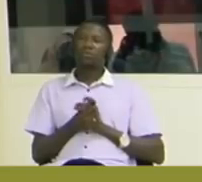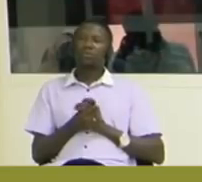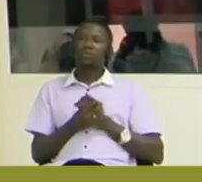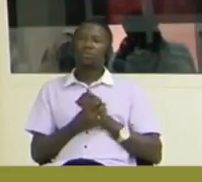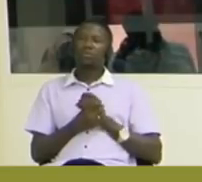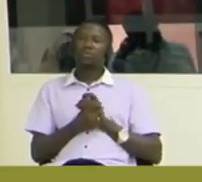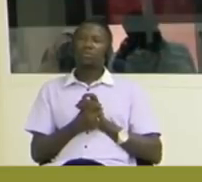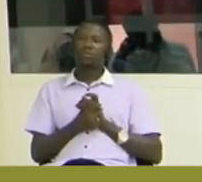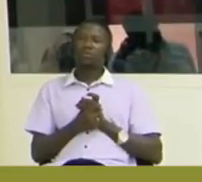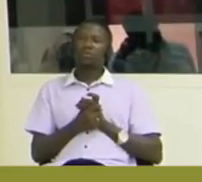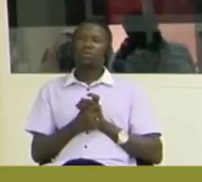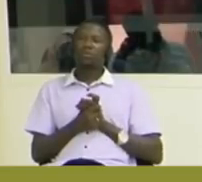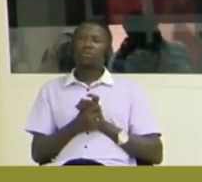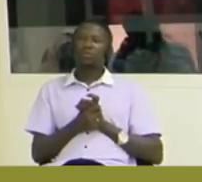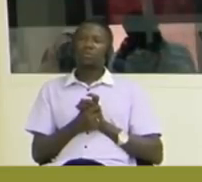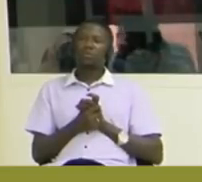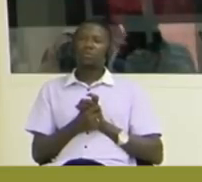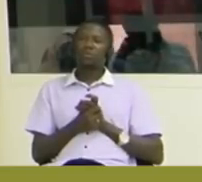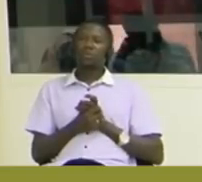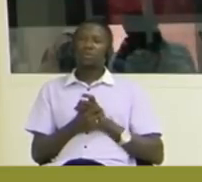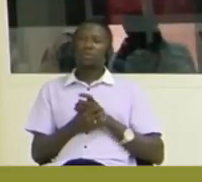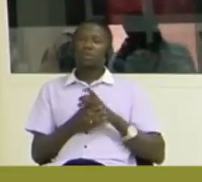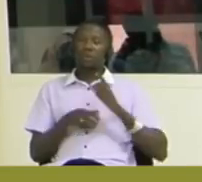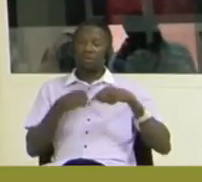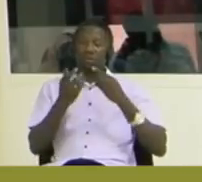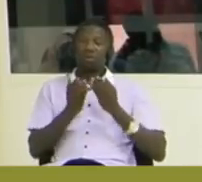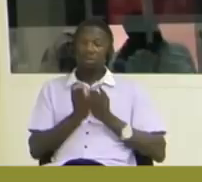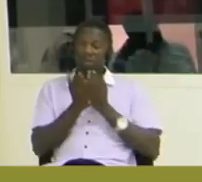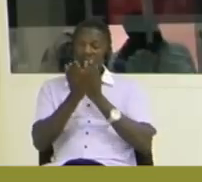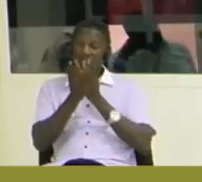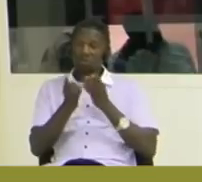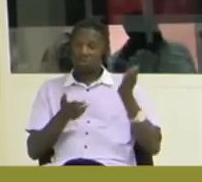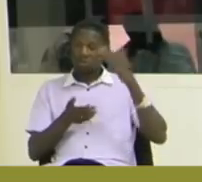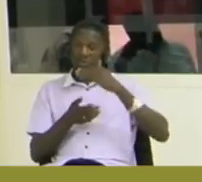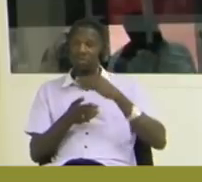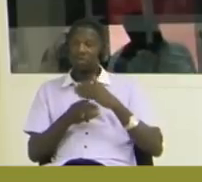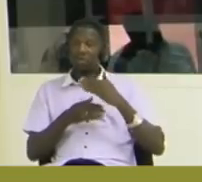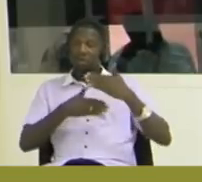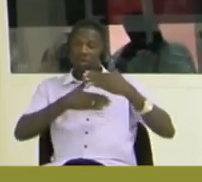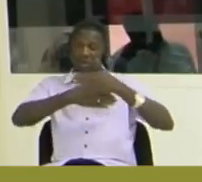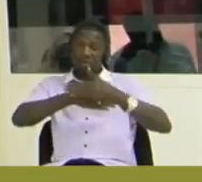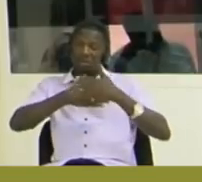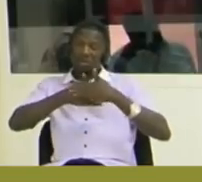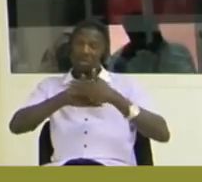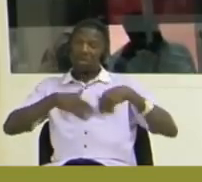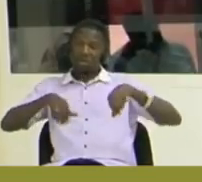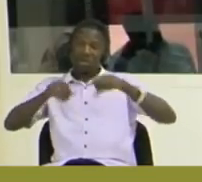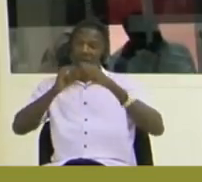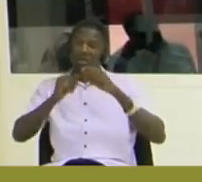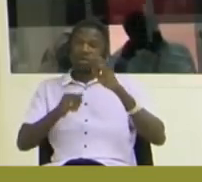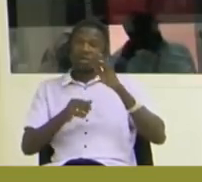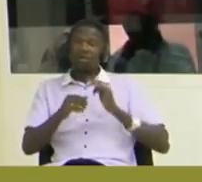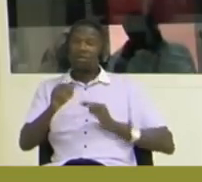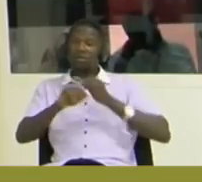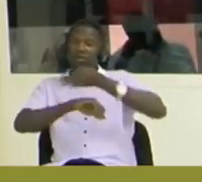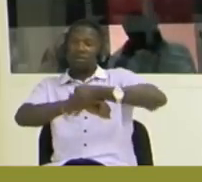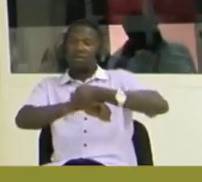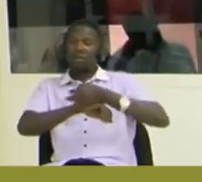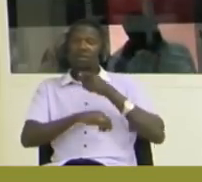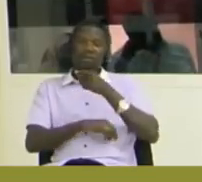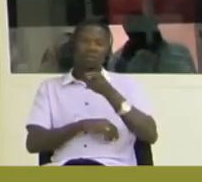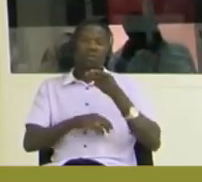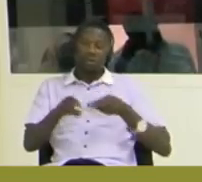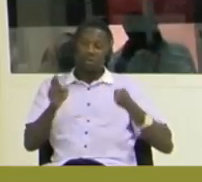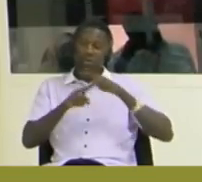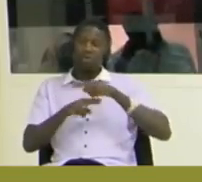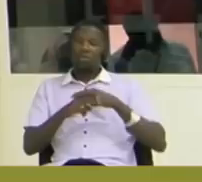Please go ahead. Incidents of canoes coming ashore along Fajara, and this was reported by civilians